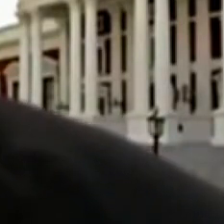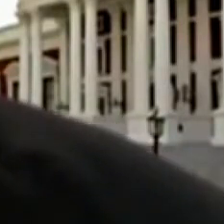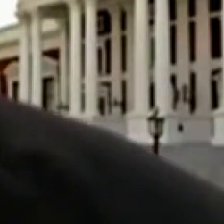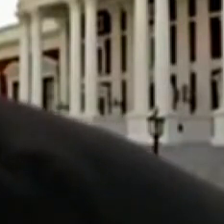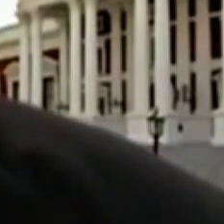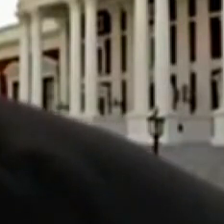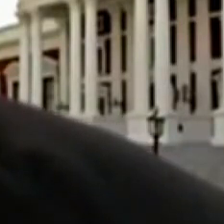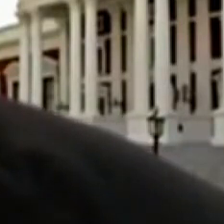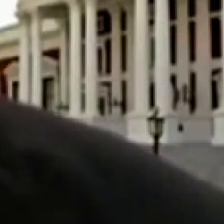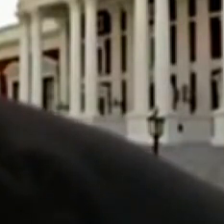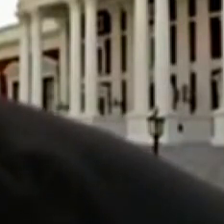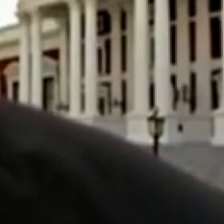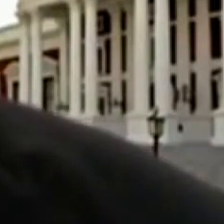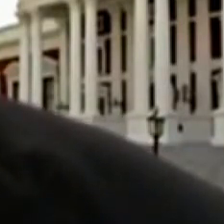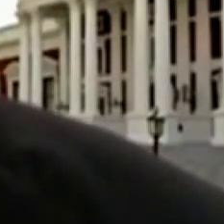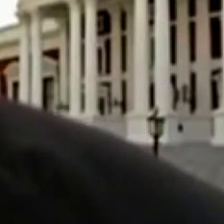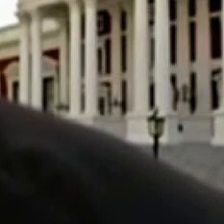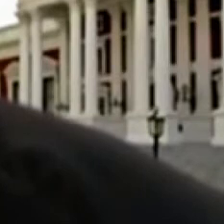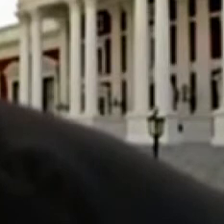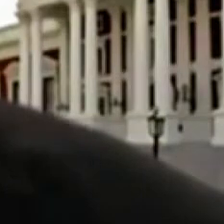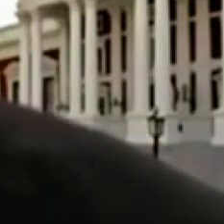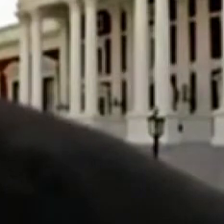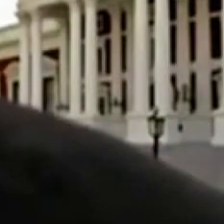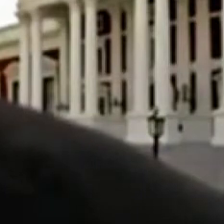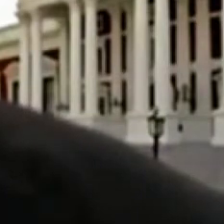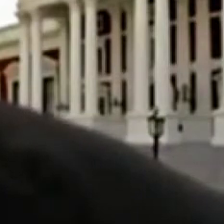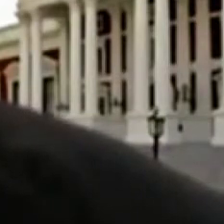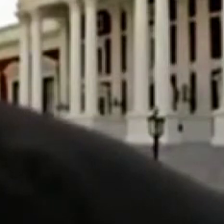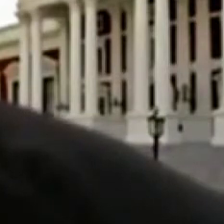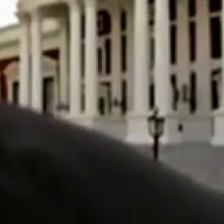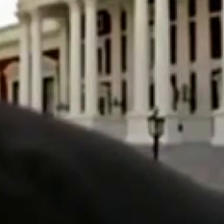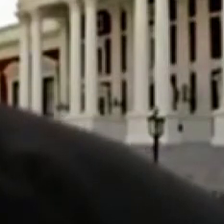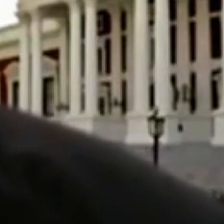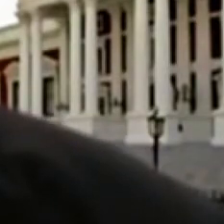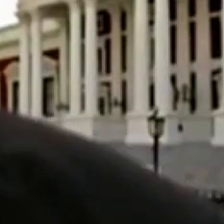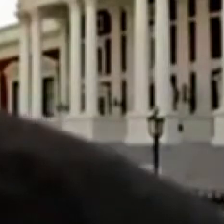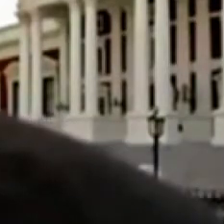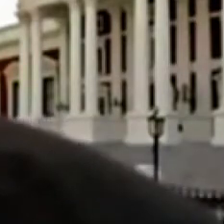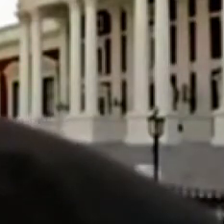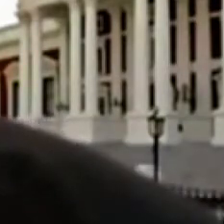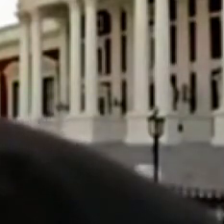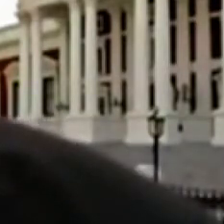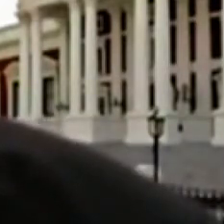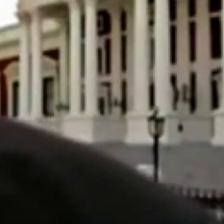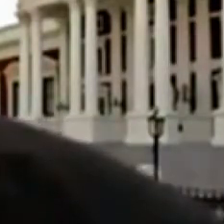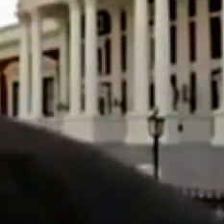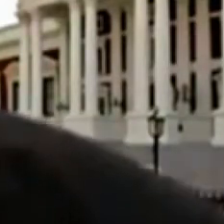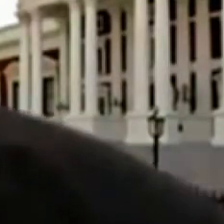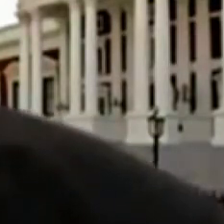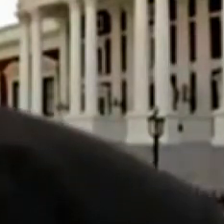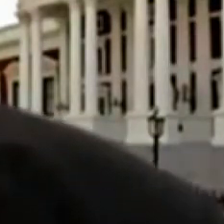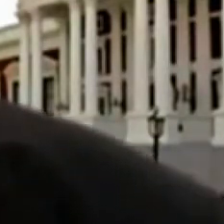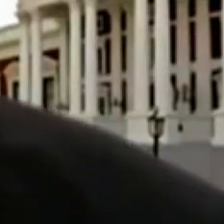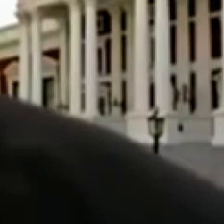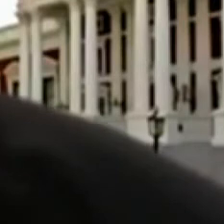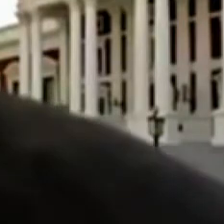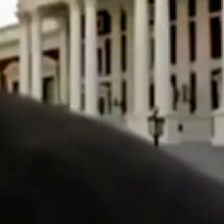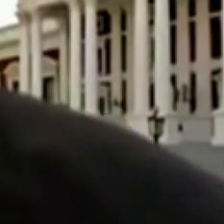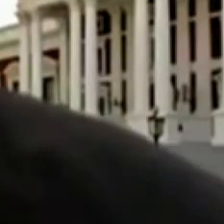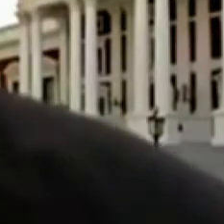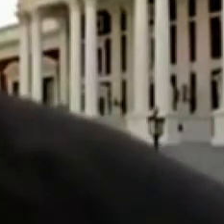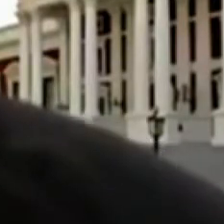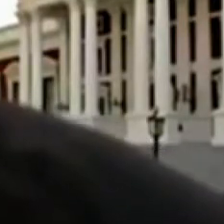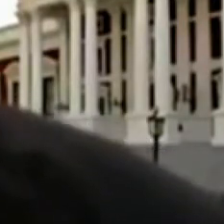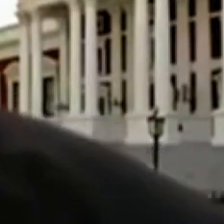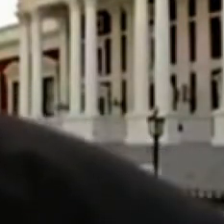try and comply and or prioritize, indicate which one of all the questions you'd rather be